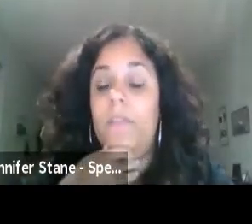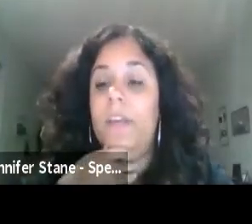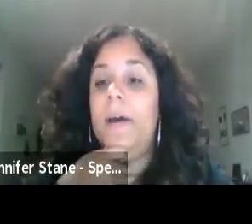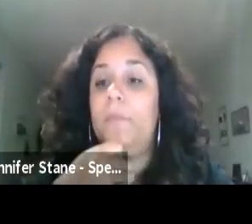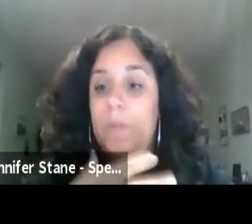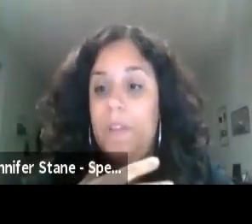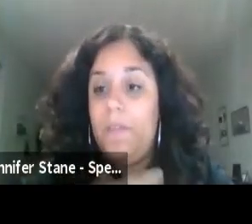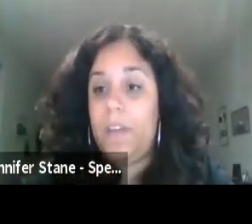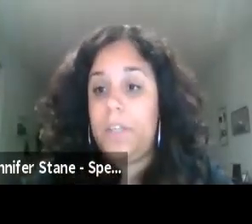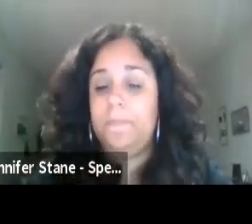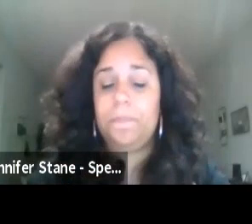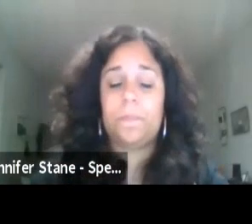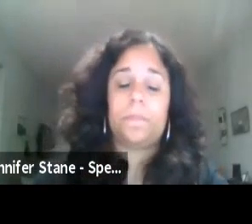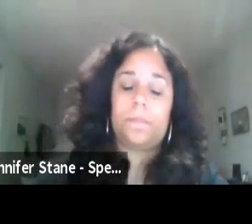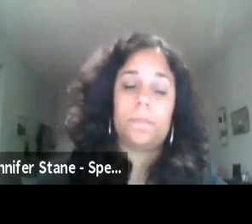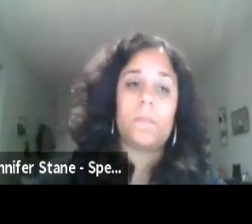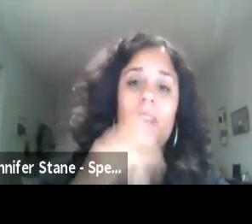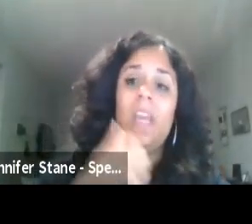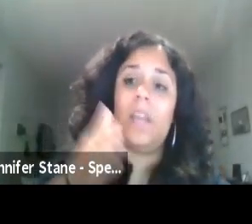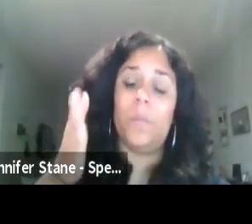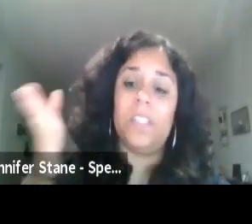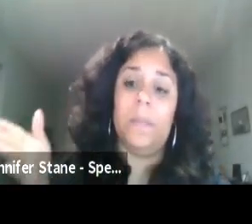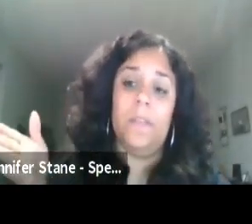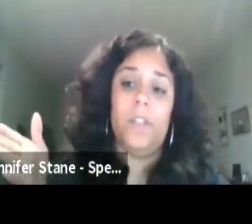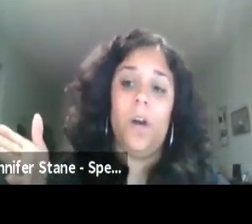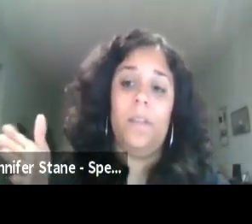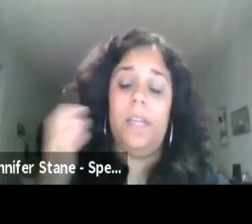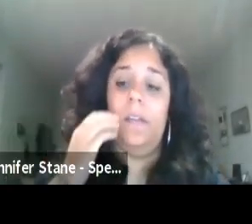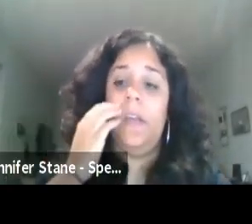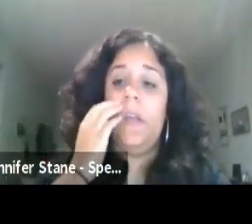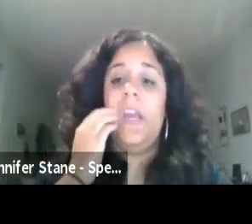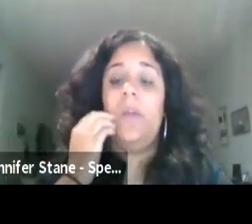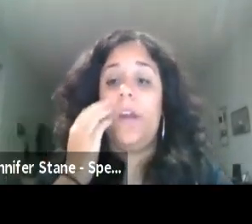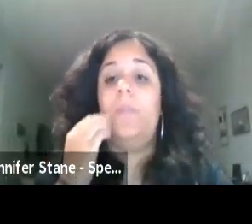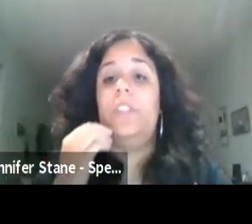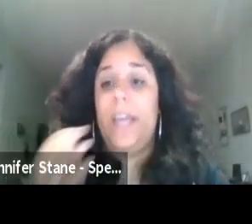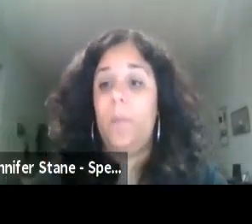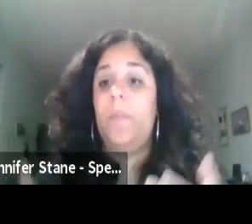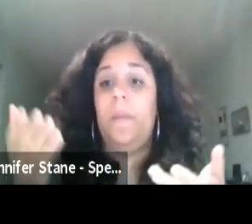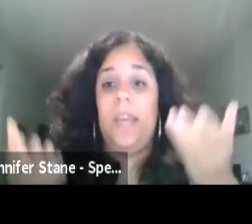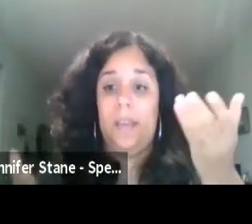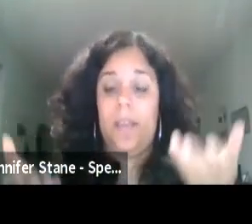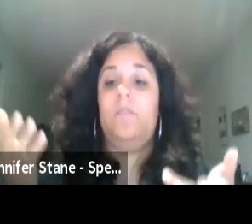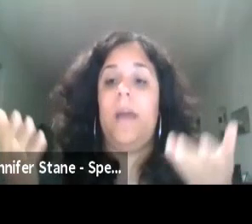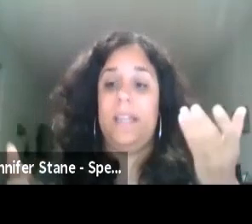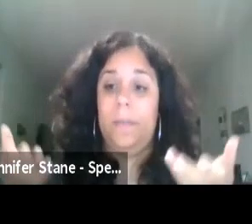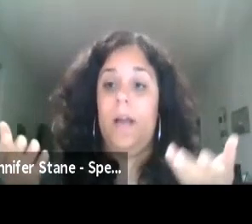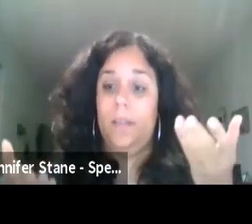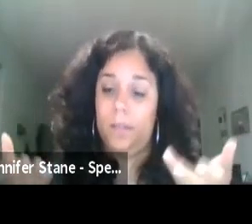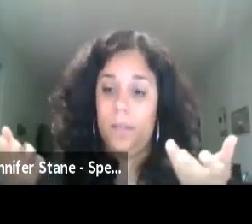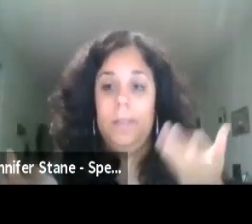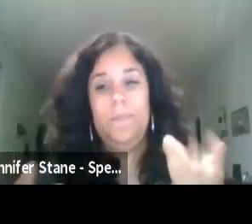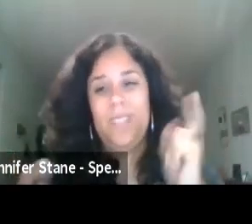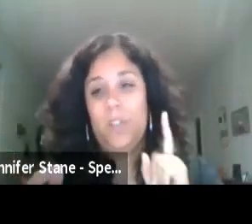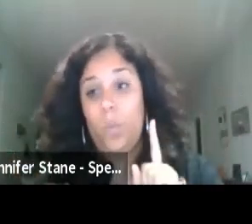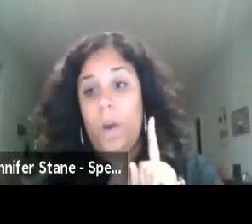taken care of the gums, removed the infection, and then we see them every so often, and we're able to help them get things back into